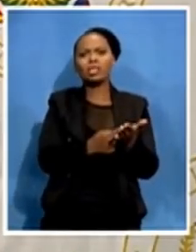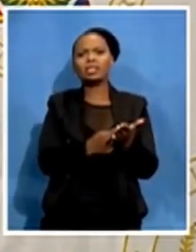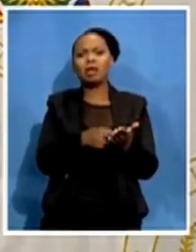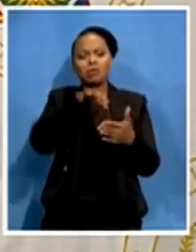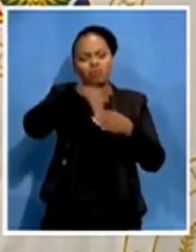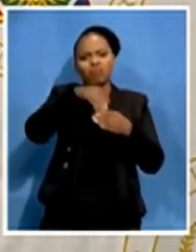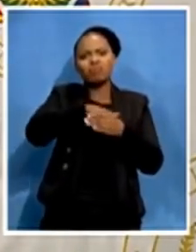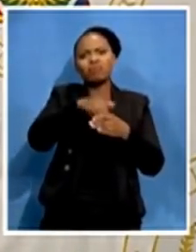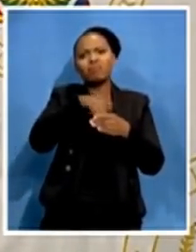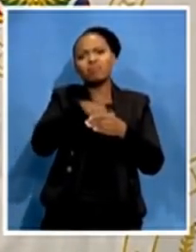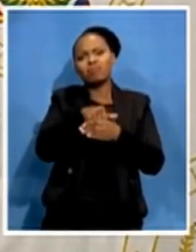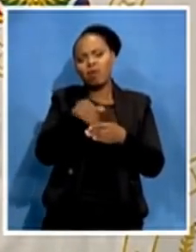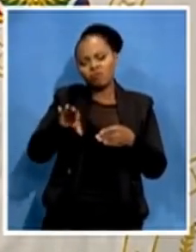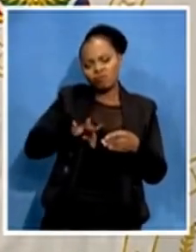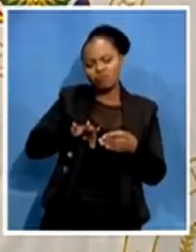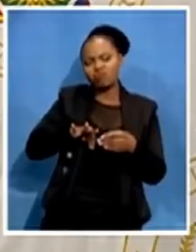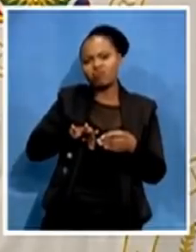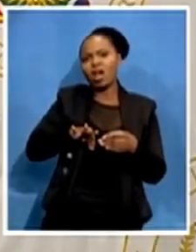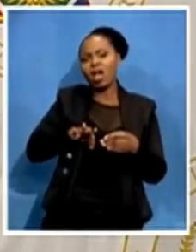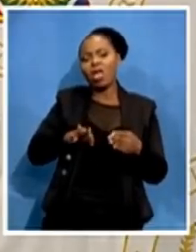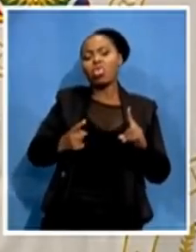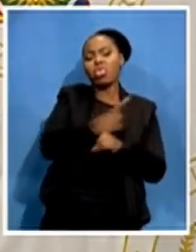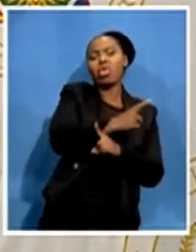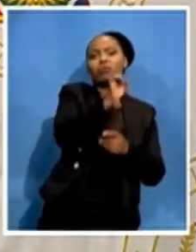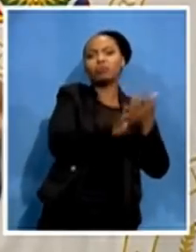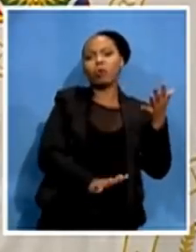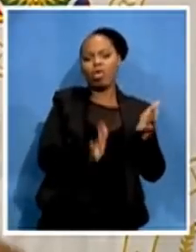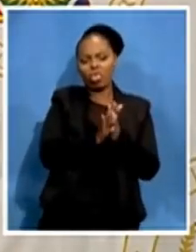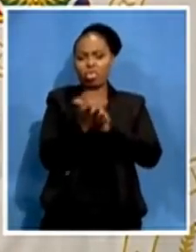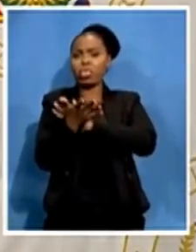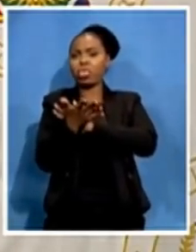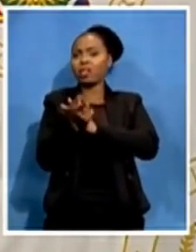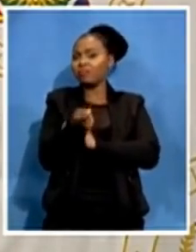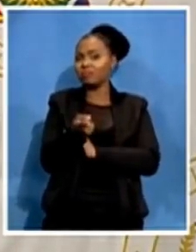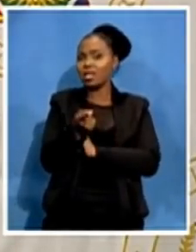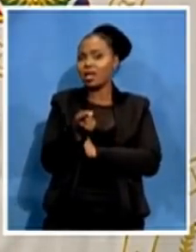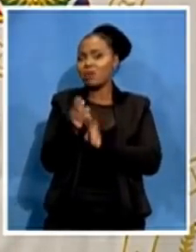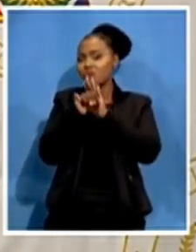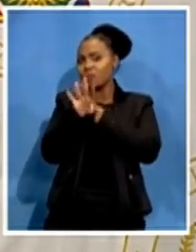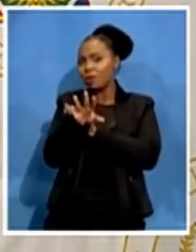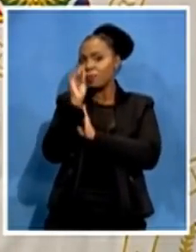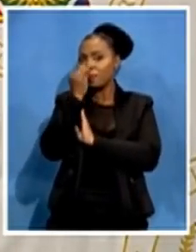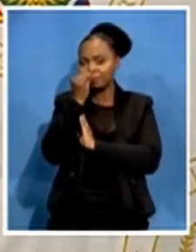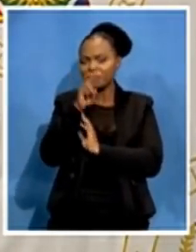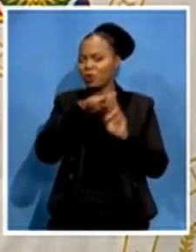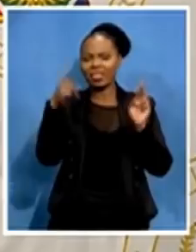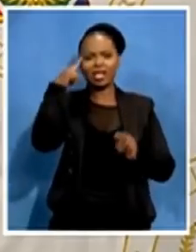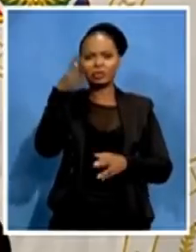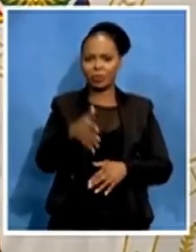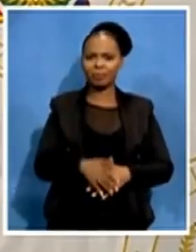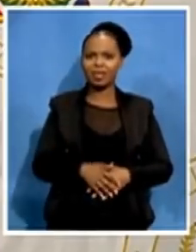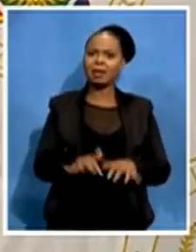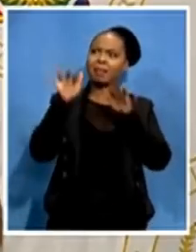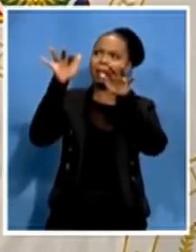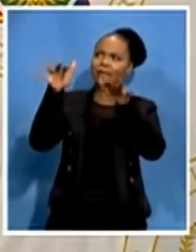Did that ruin the reputation of the media? I don't think so. The public does not expect you to be perfect people, because you are not.